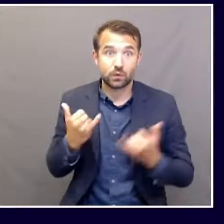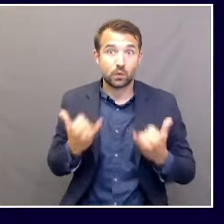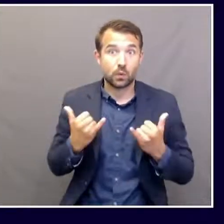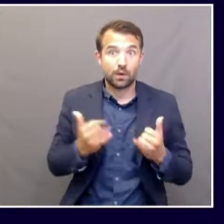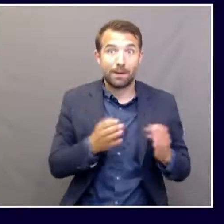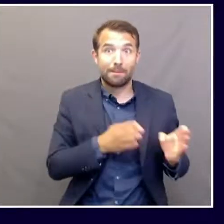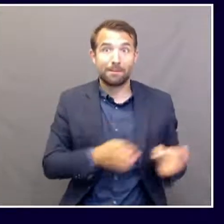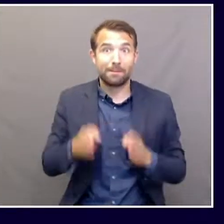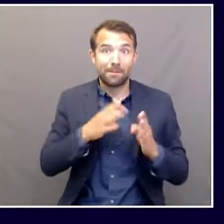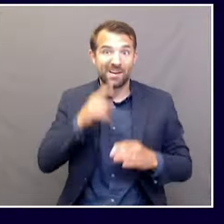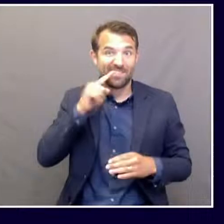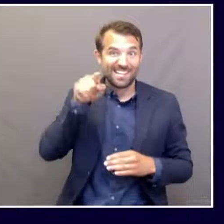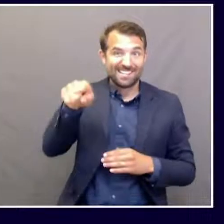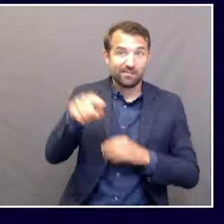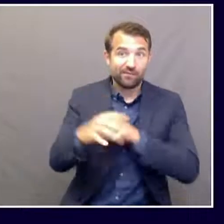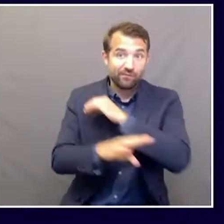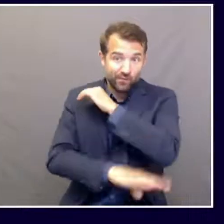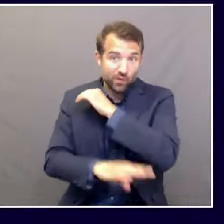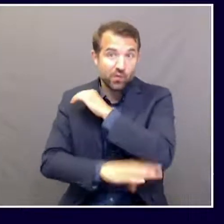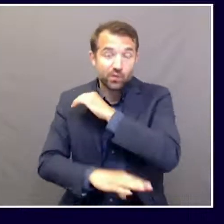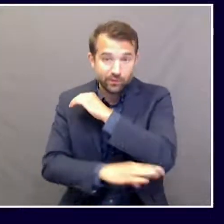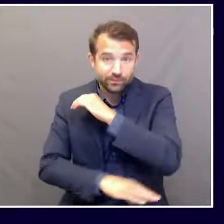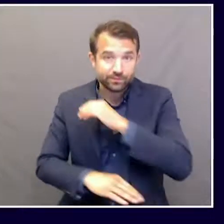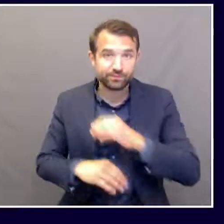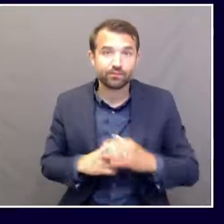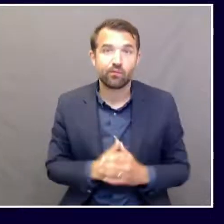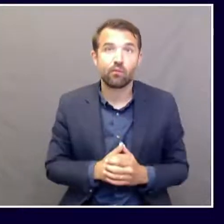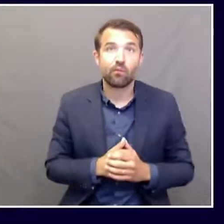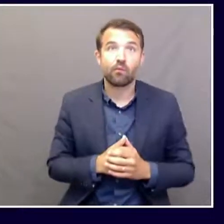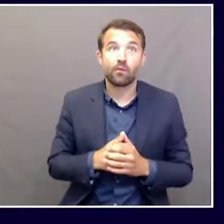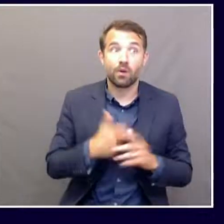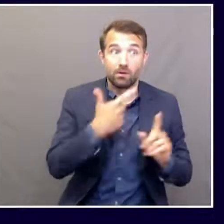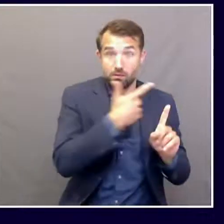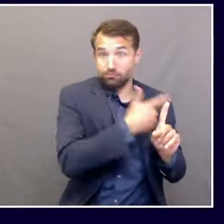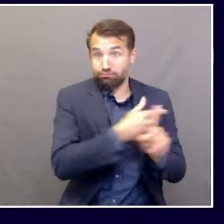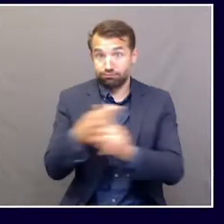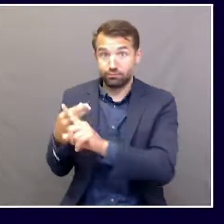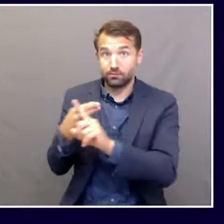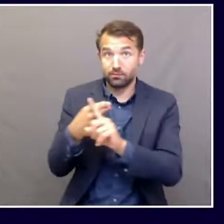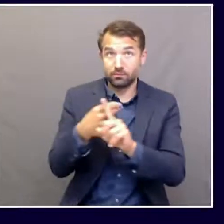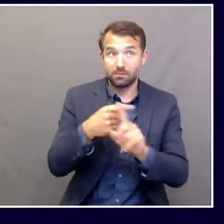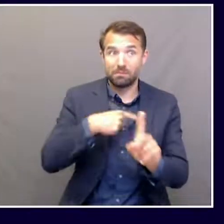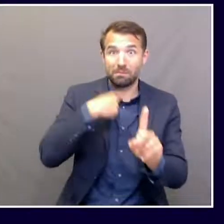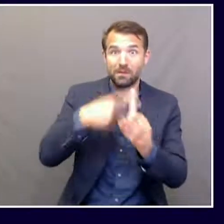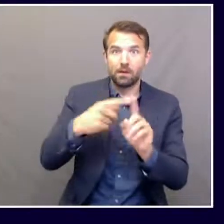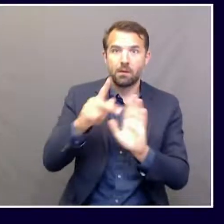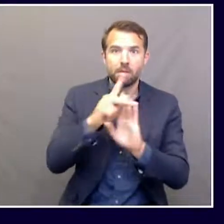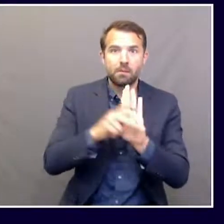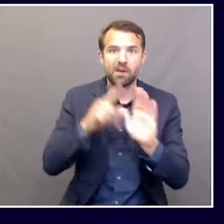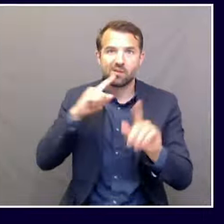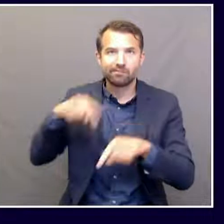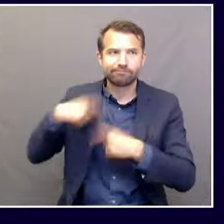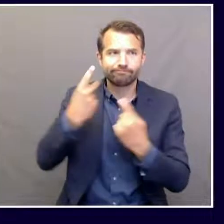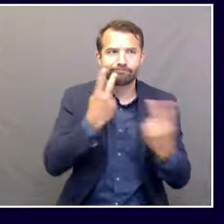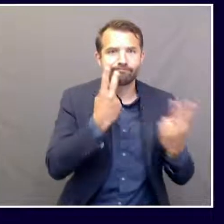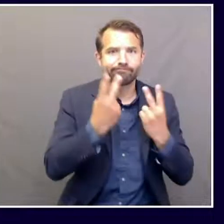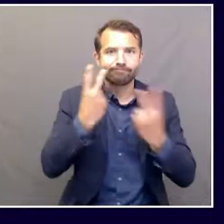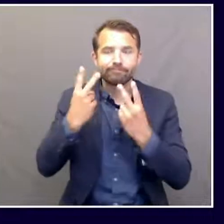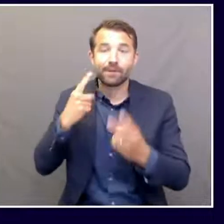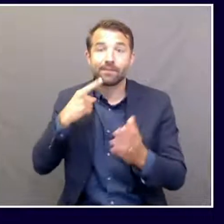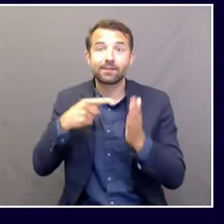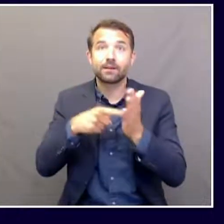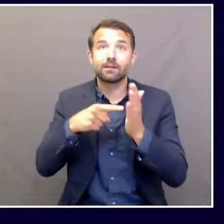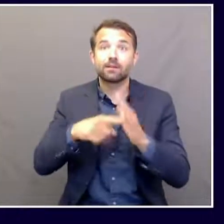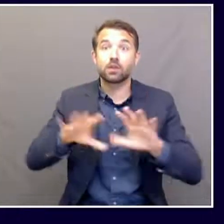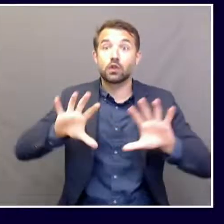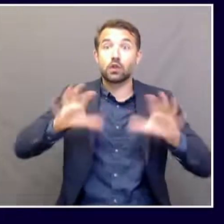vaccination and the types of protocols that we've learned about, like pool testing for children in schools, we do expect